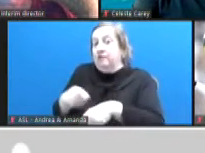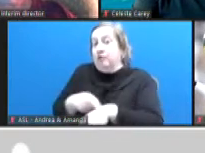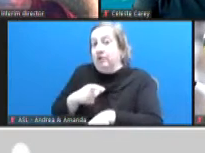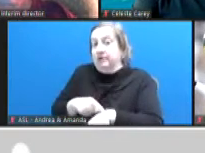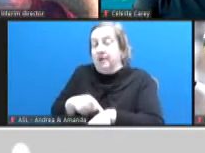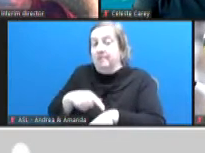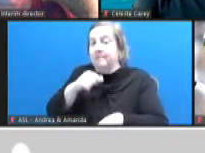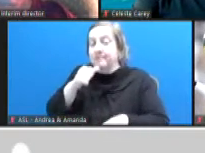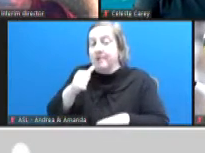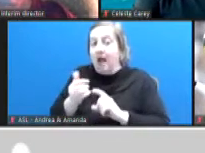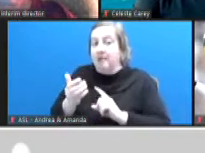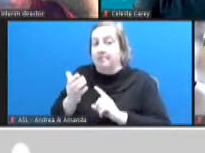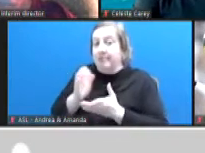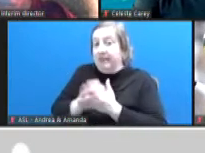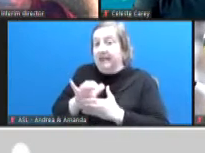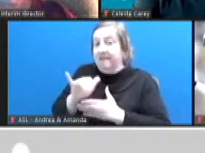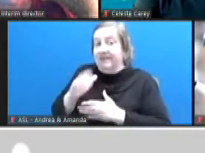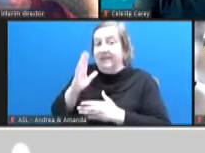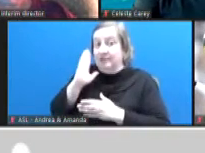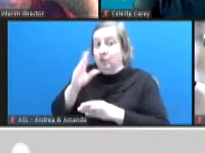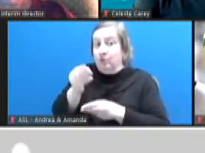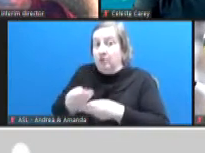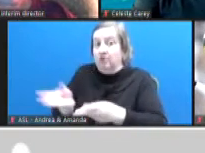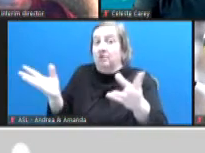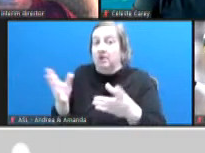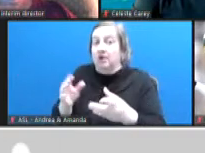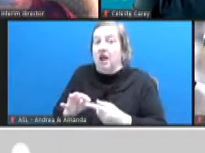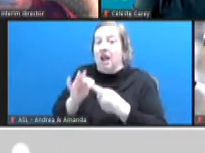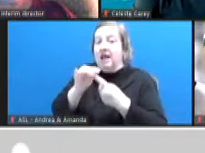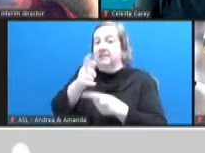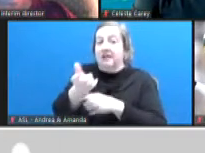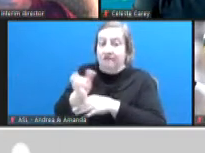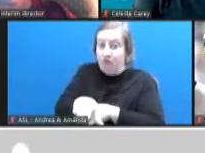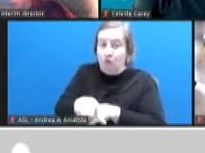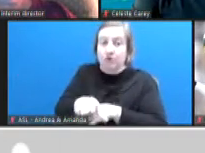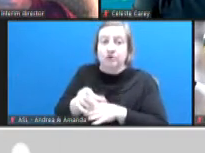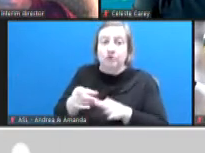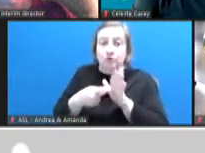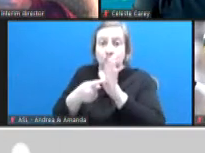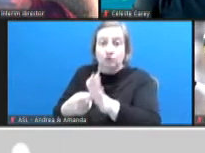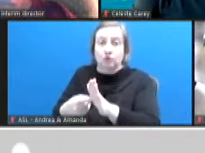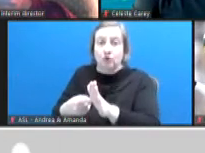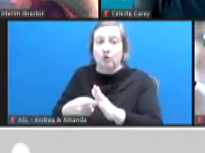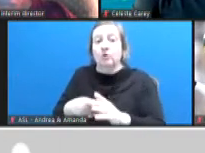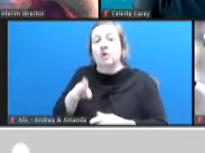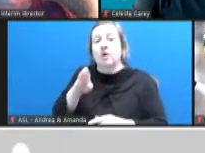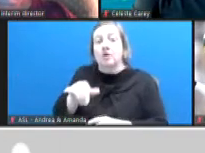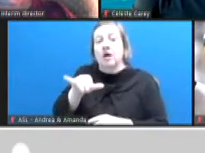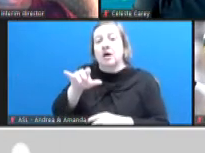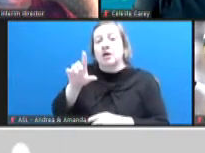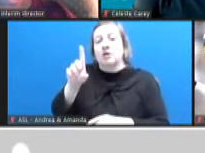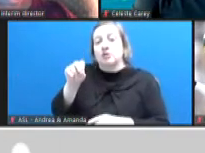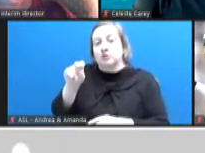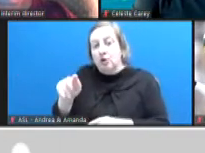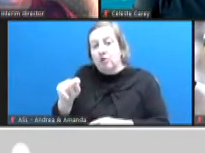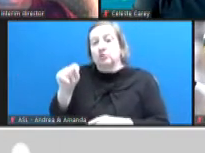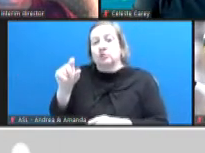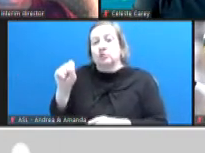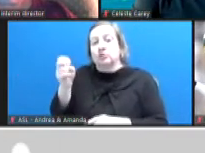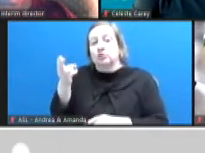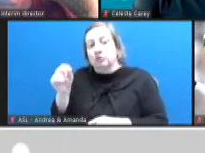all convinced that this would ever have come out unless they were forced to bring it out by Don't Shoot Portland. They can certainly make all of the after the